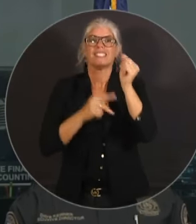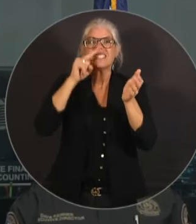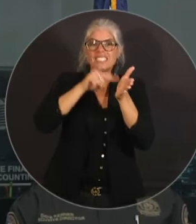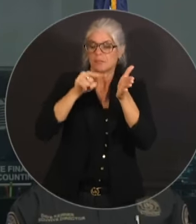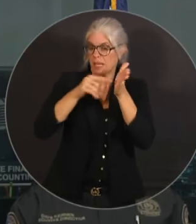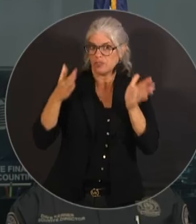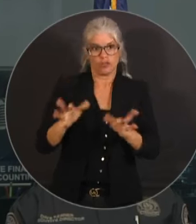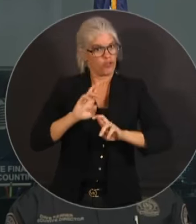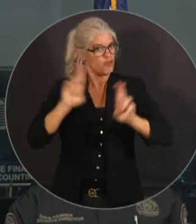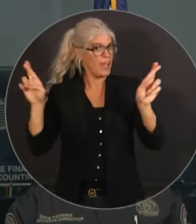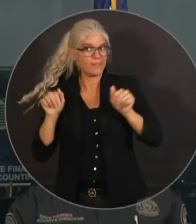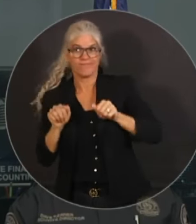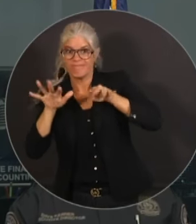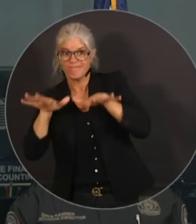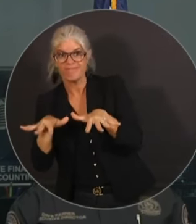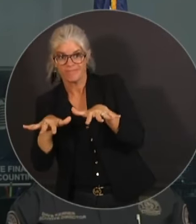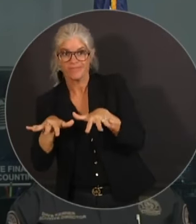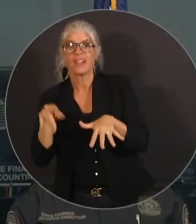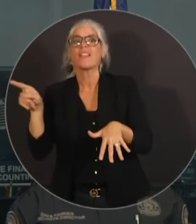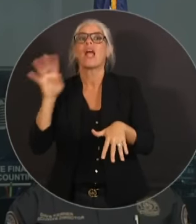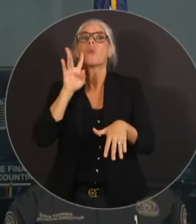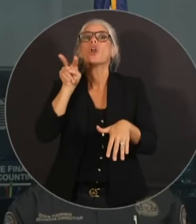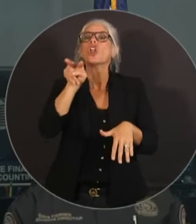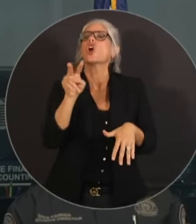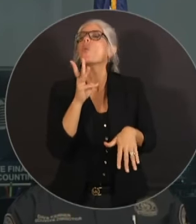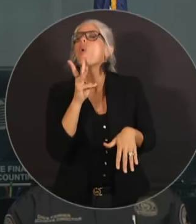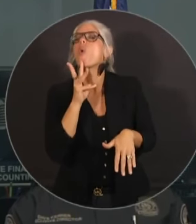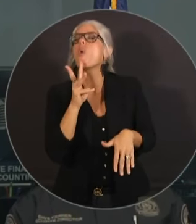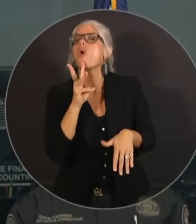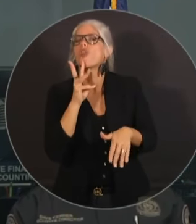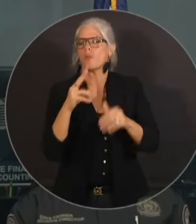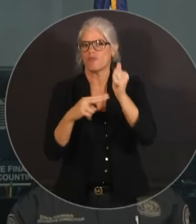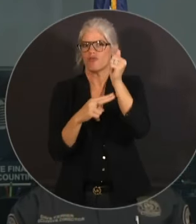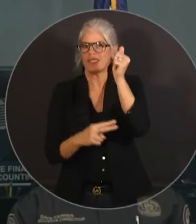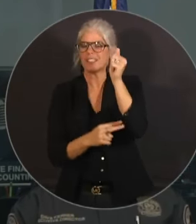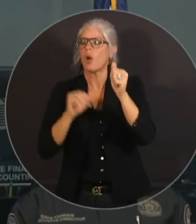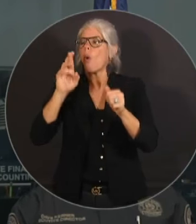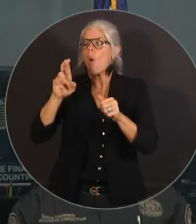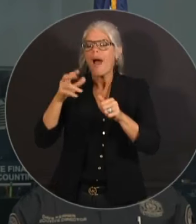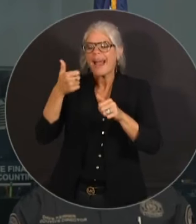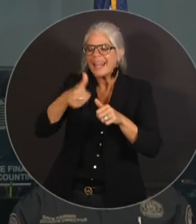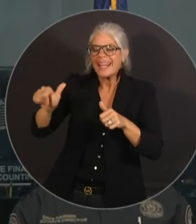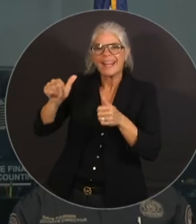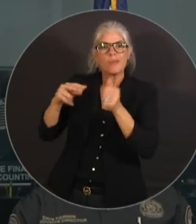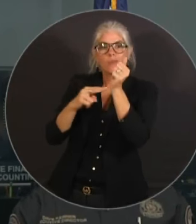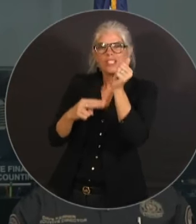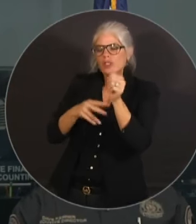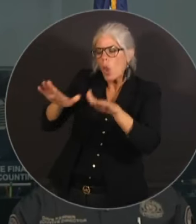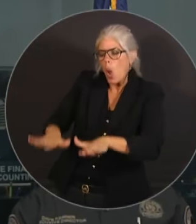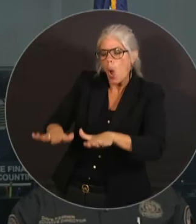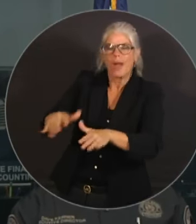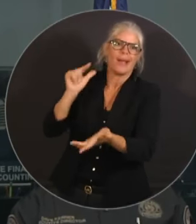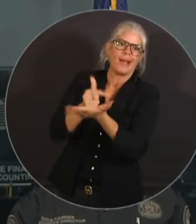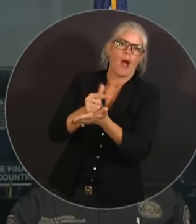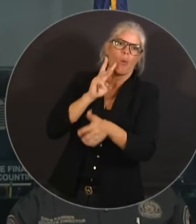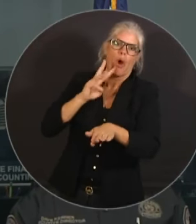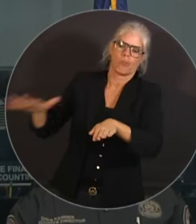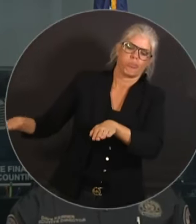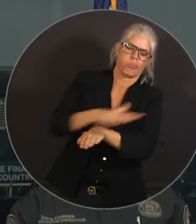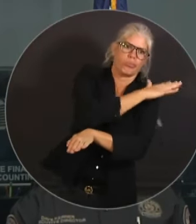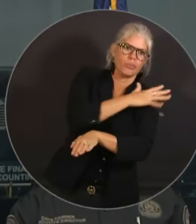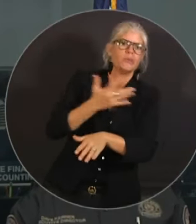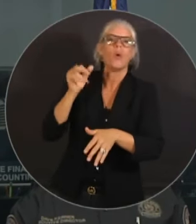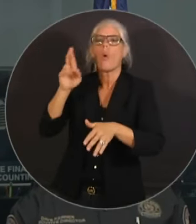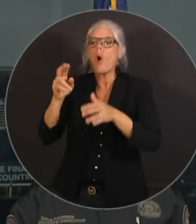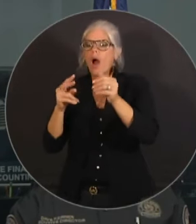We're focusing in on coastal bridges, low-lying roads, and also bridges inland over rivers, creeks, and streams. There's been a lot